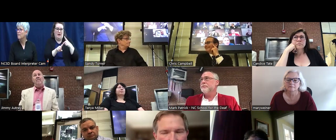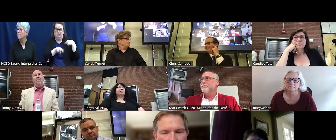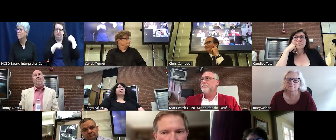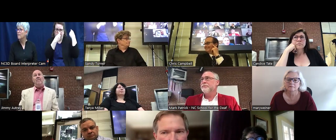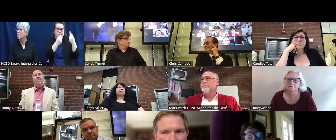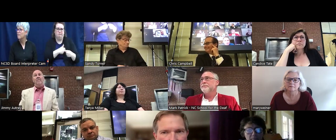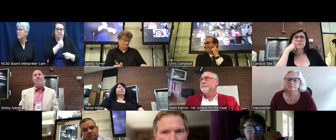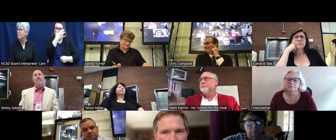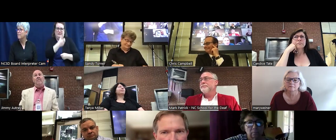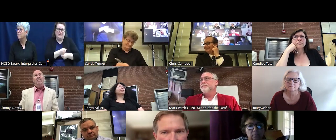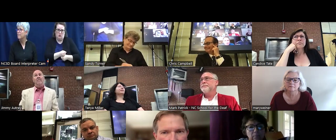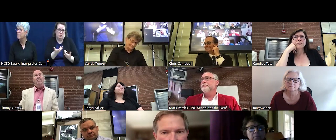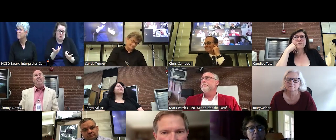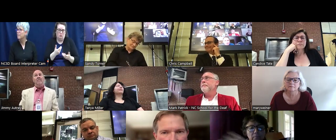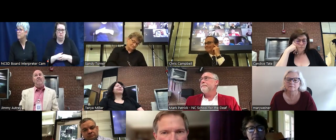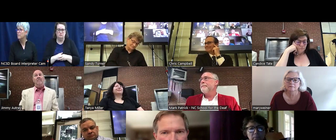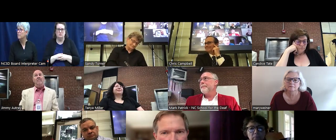years.